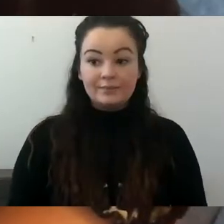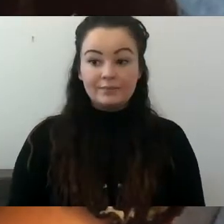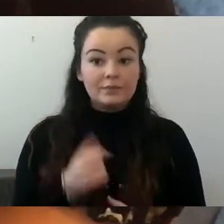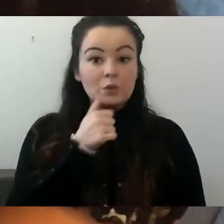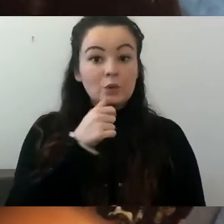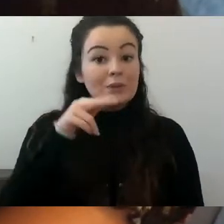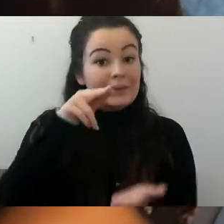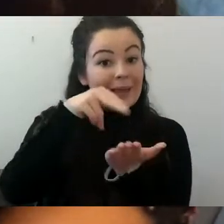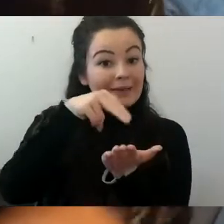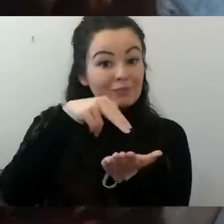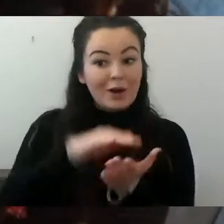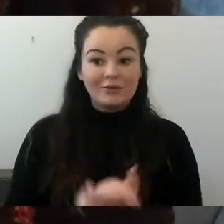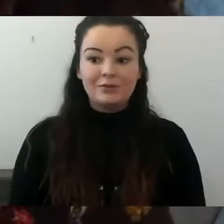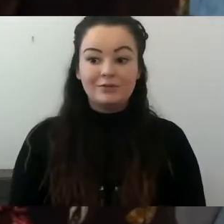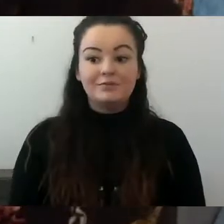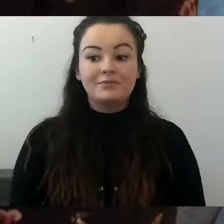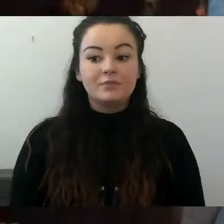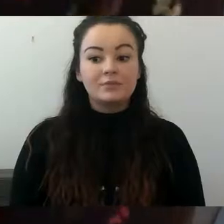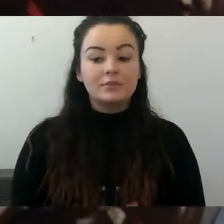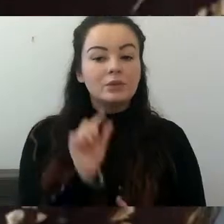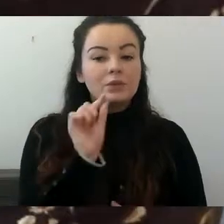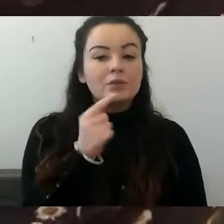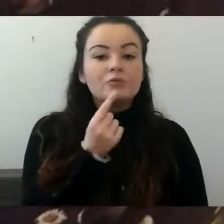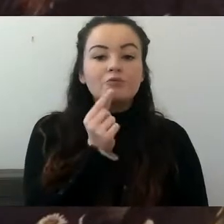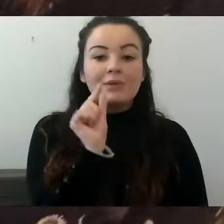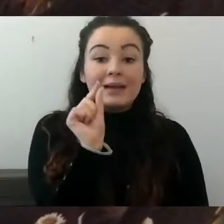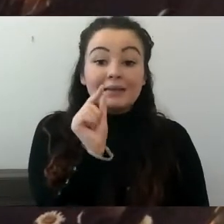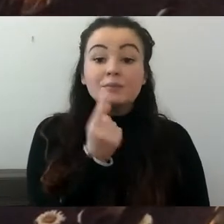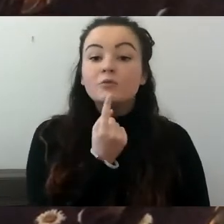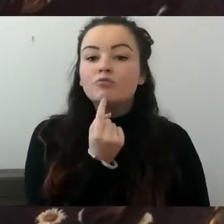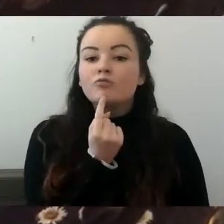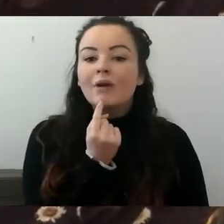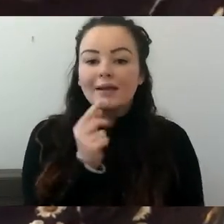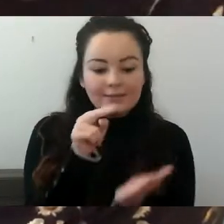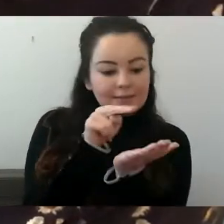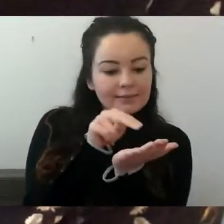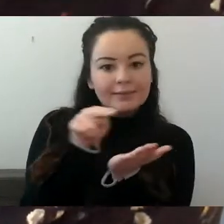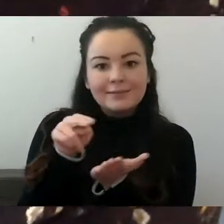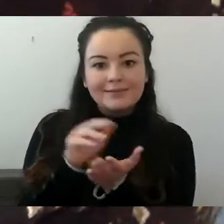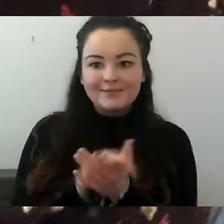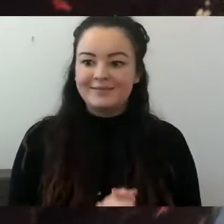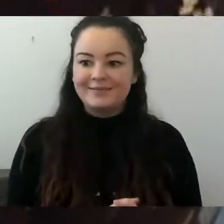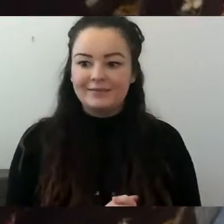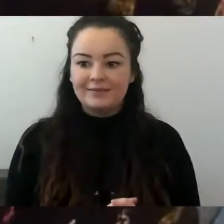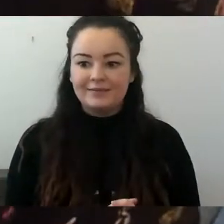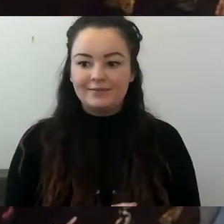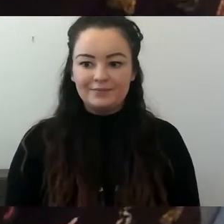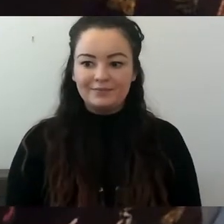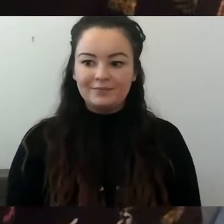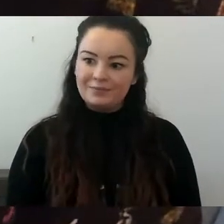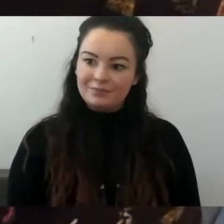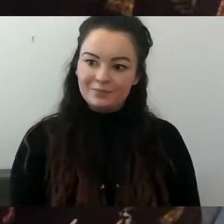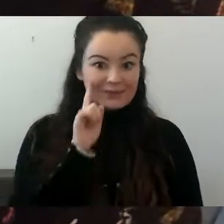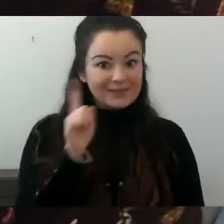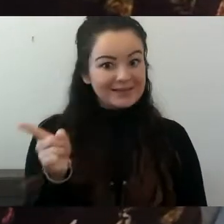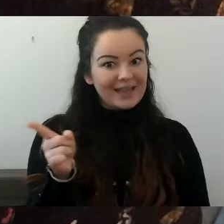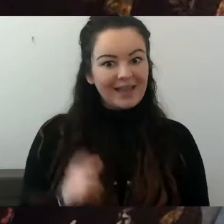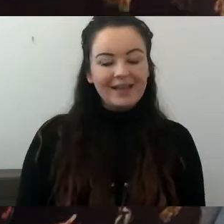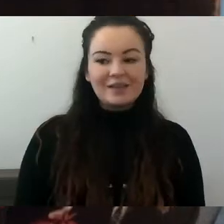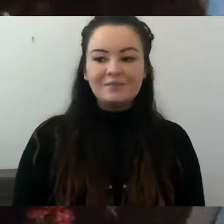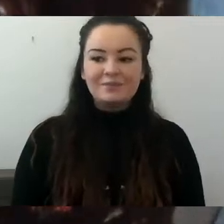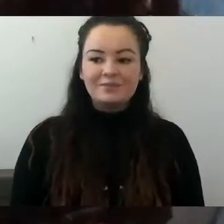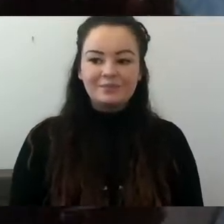in my nose, so I'm going to use my paintbrush and I'm going to use a little dab of red paint, and I'm just going to do